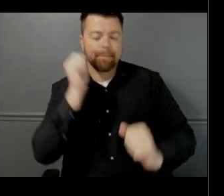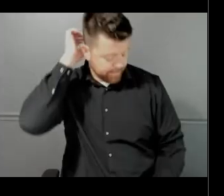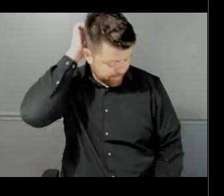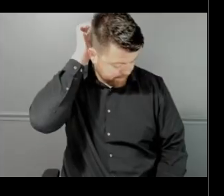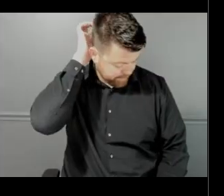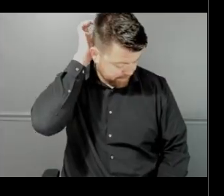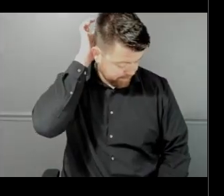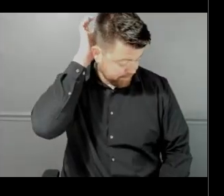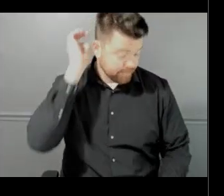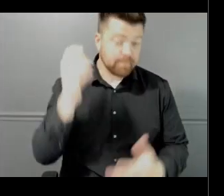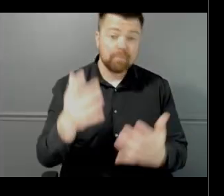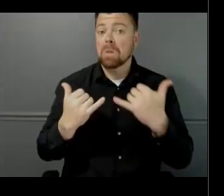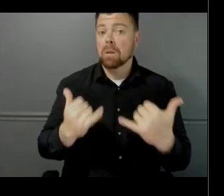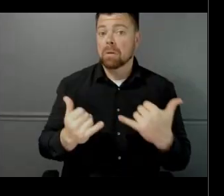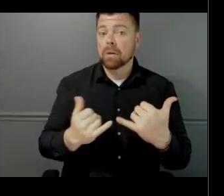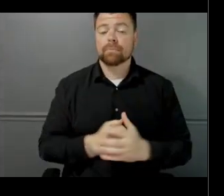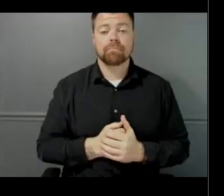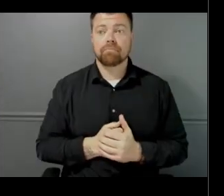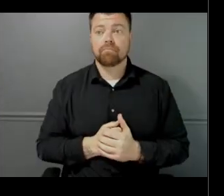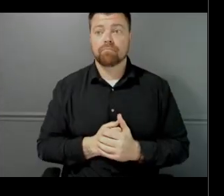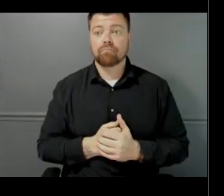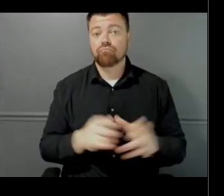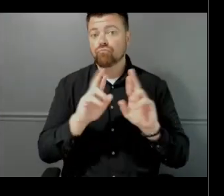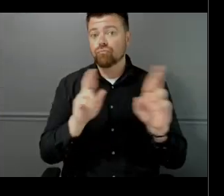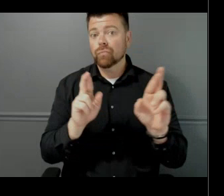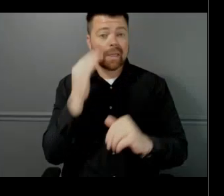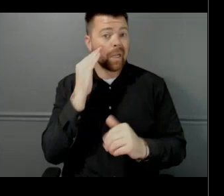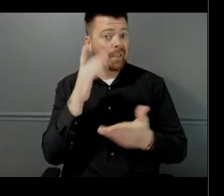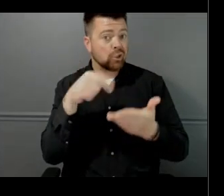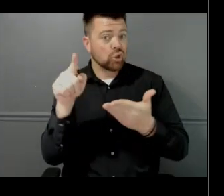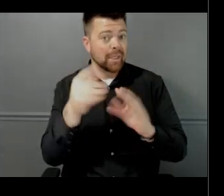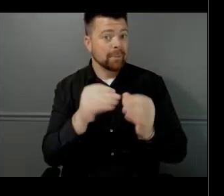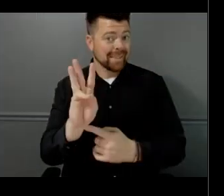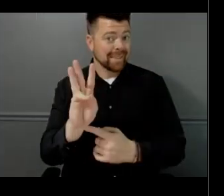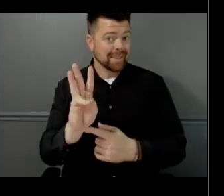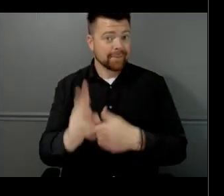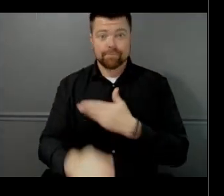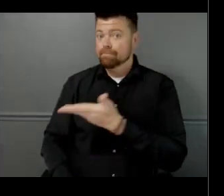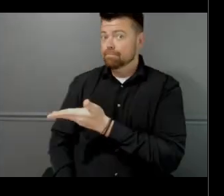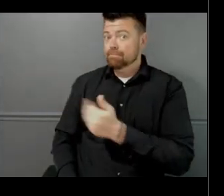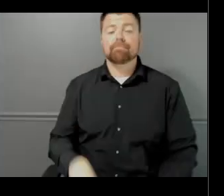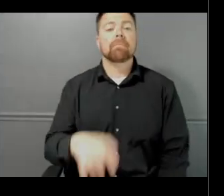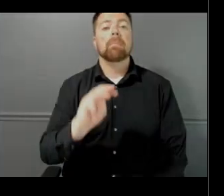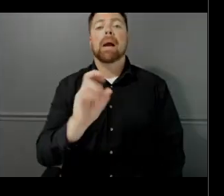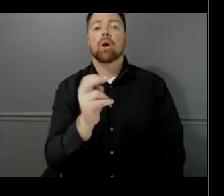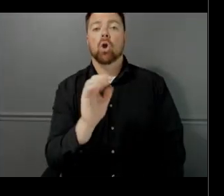And now we are at knowledge check 6. Michael?